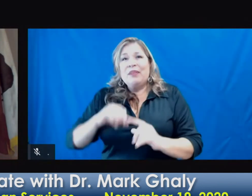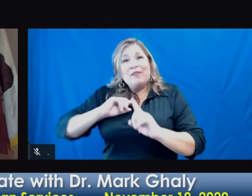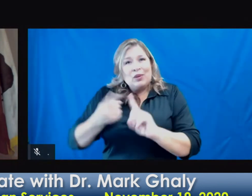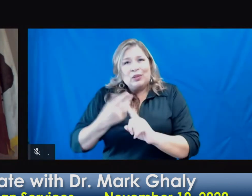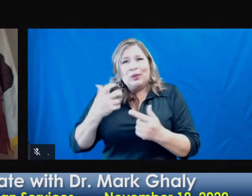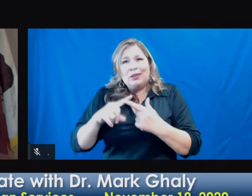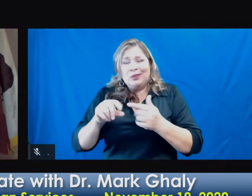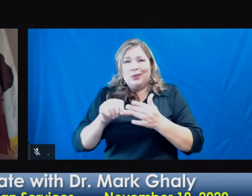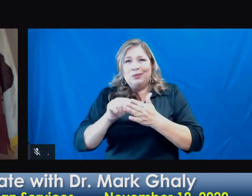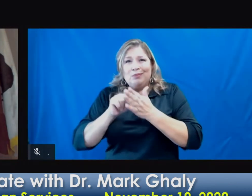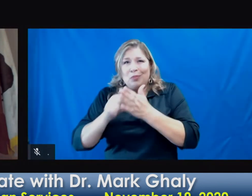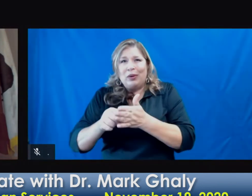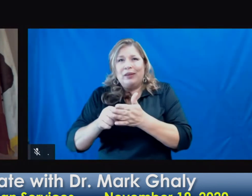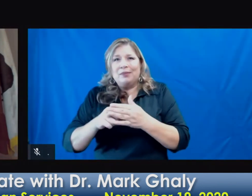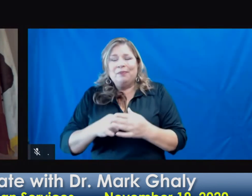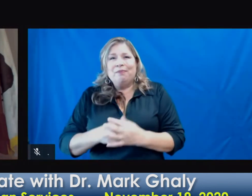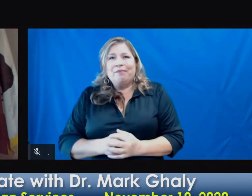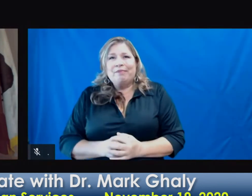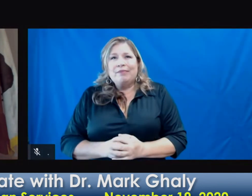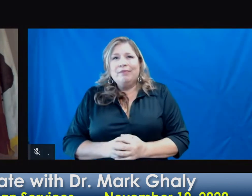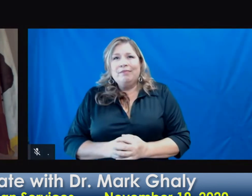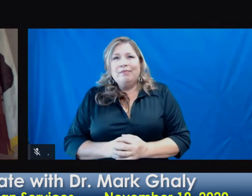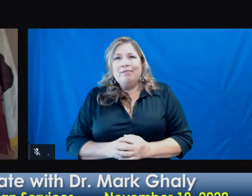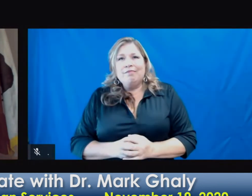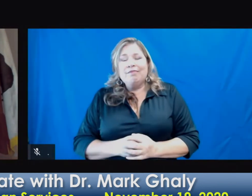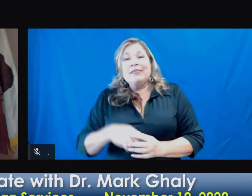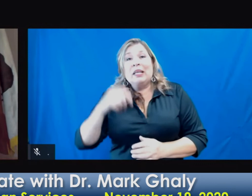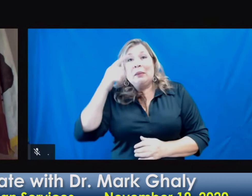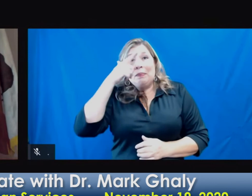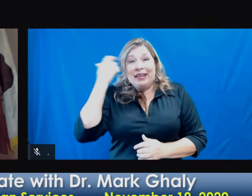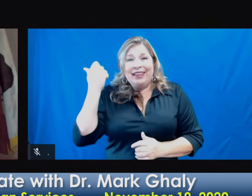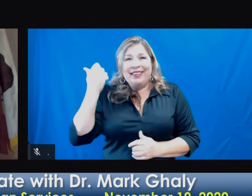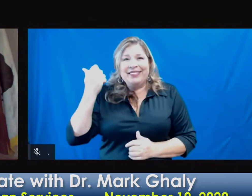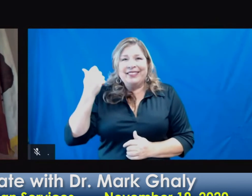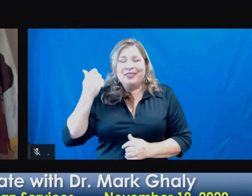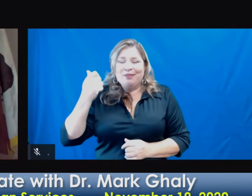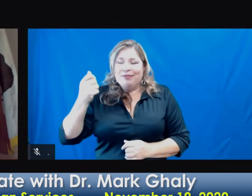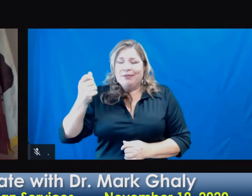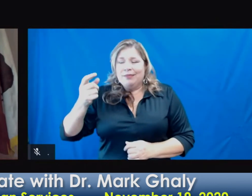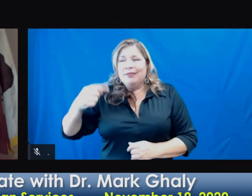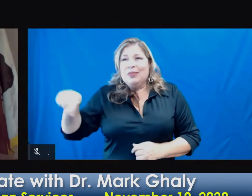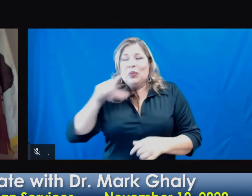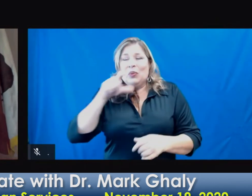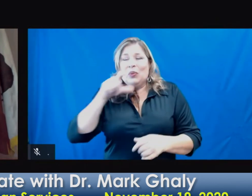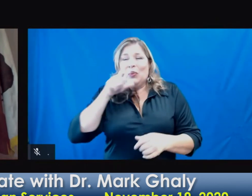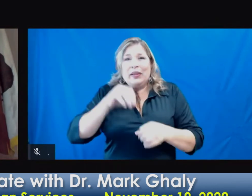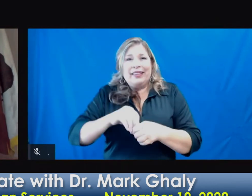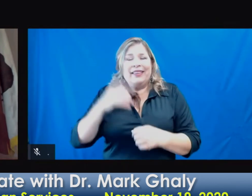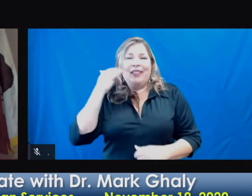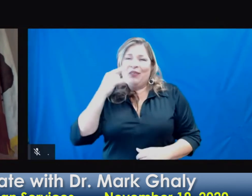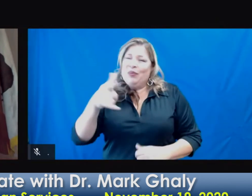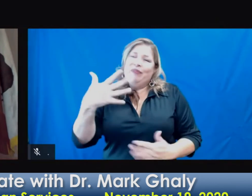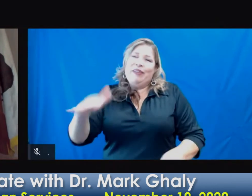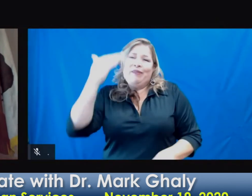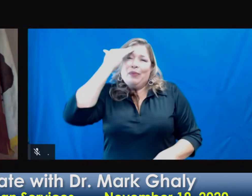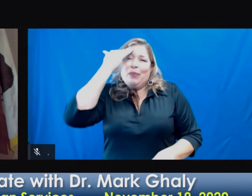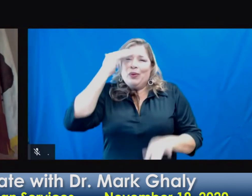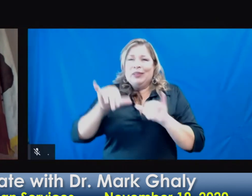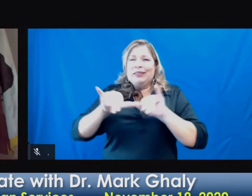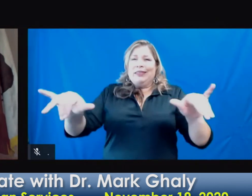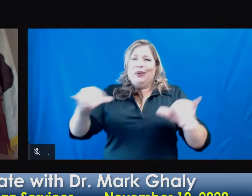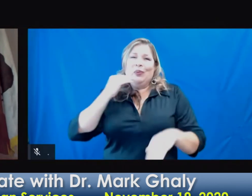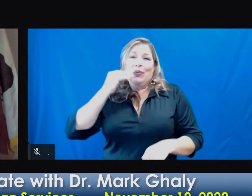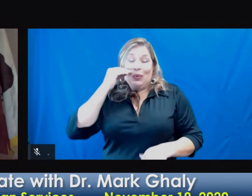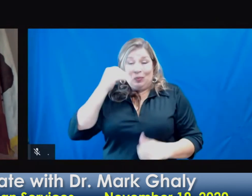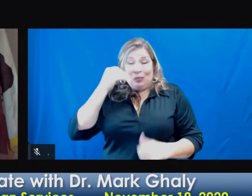out, we because Californians are familiar with what is that stay-at-home order, this is a limited